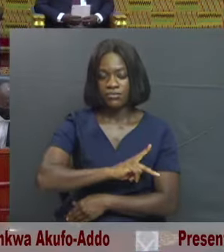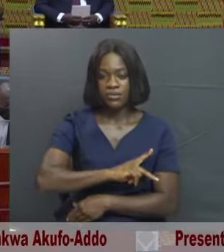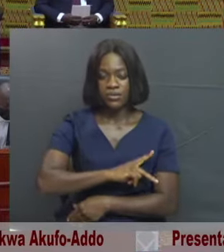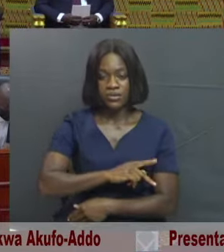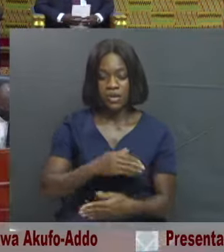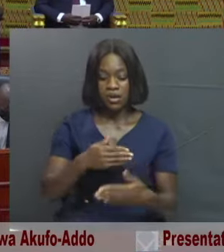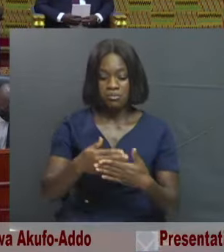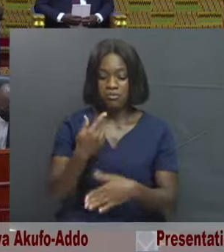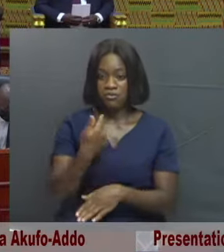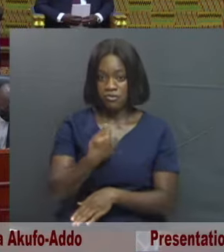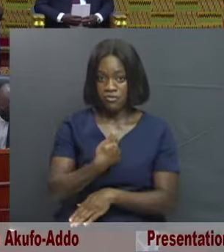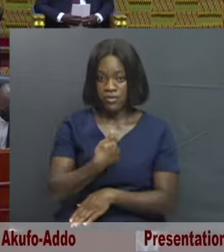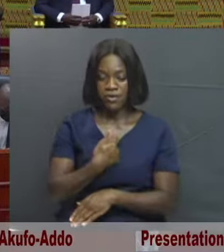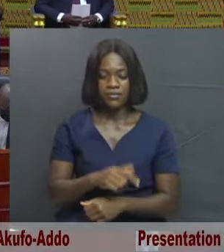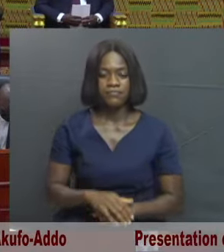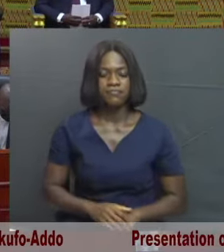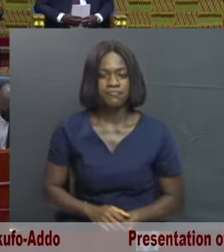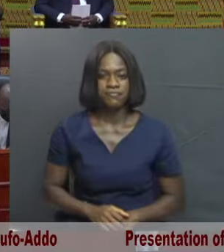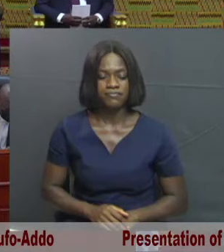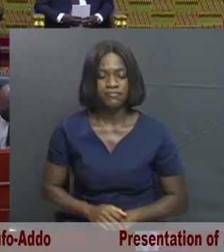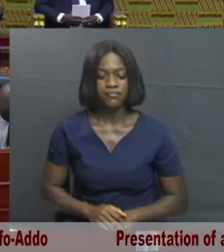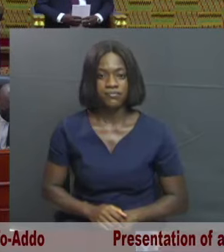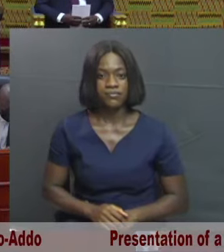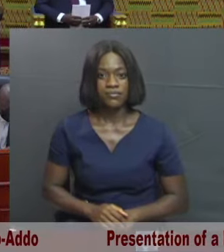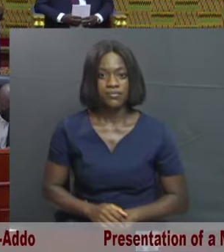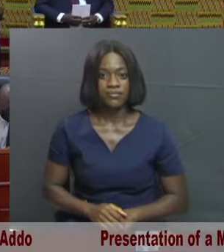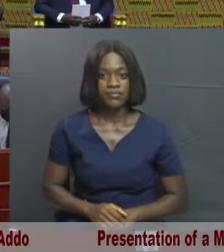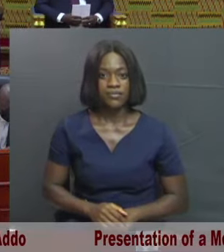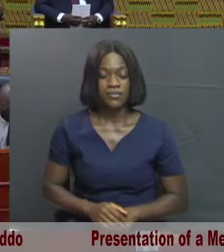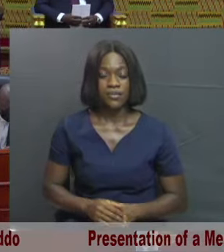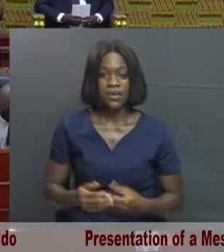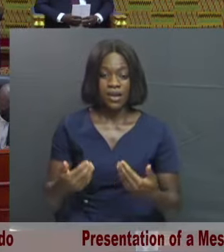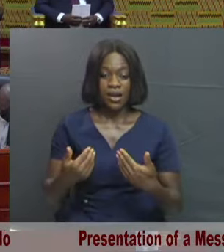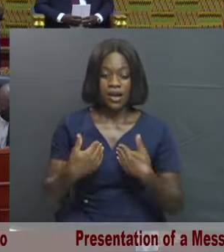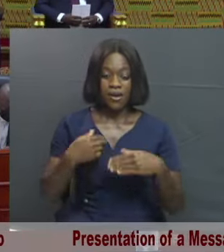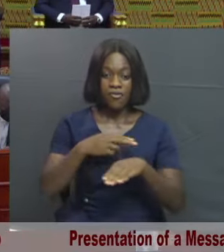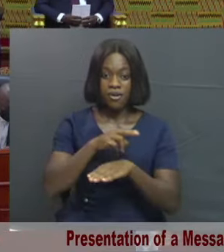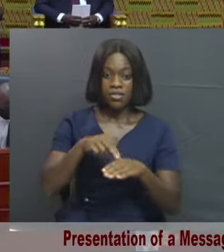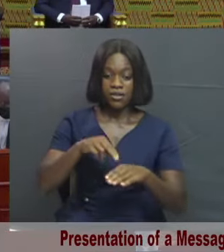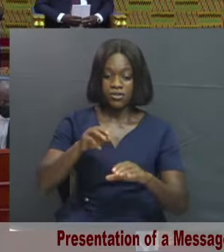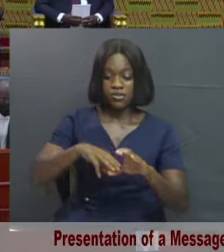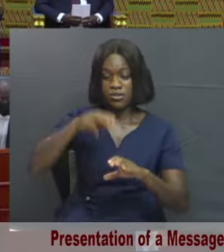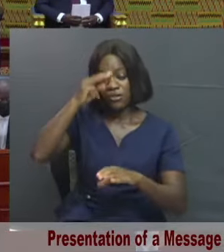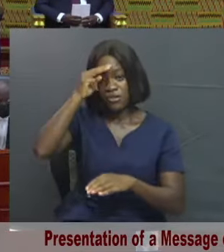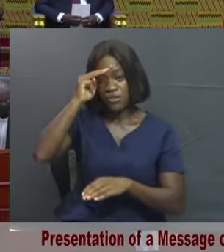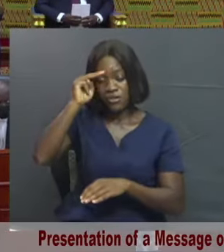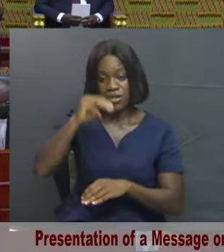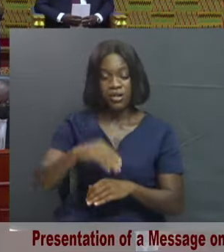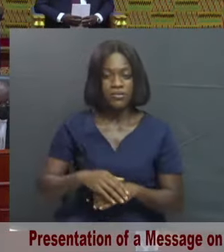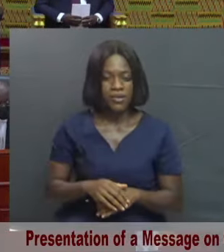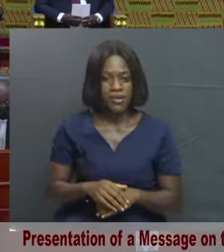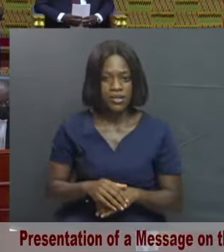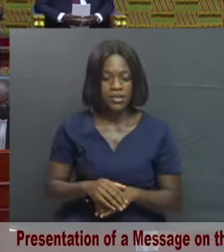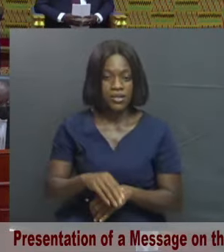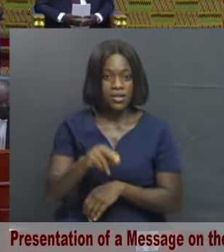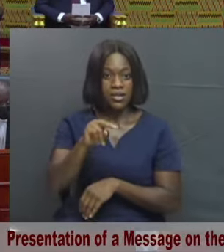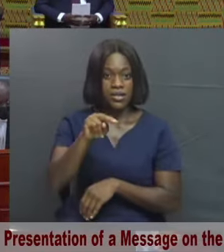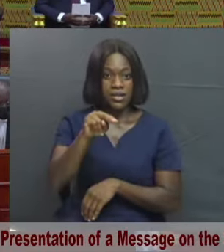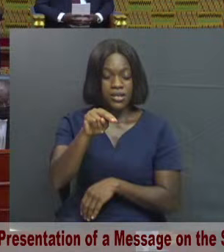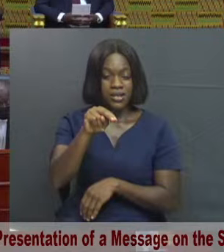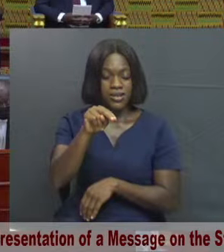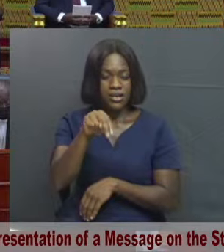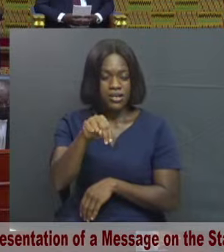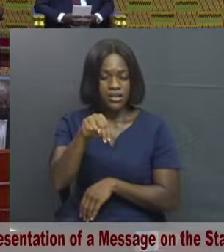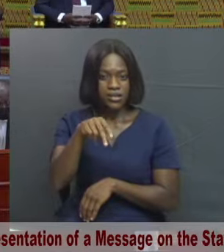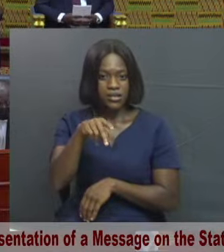predecessor we have the national chairman of the New Patriotic